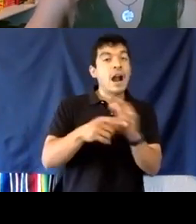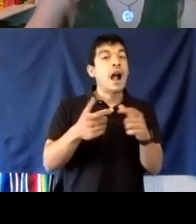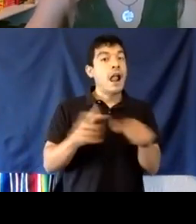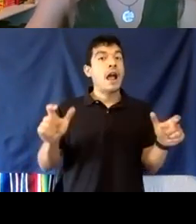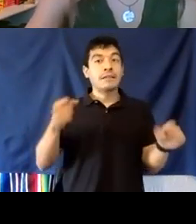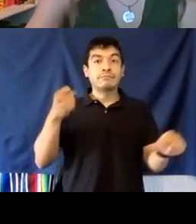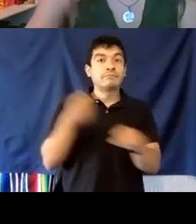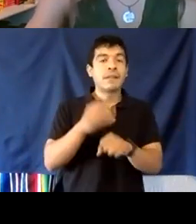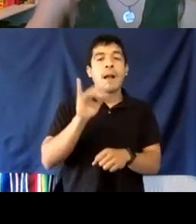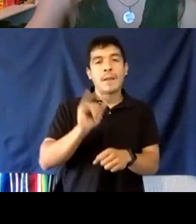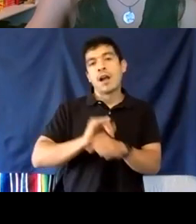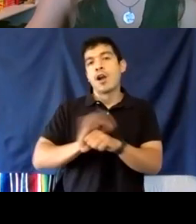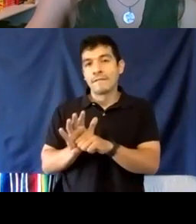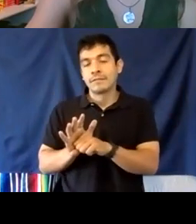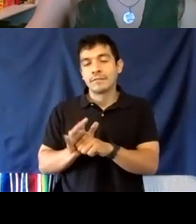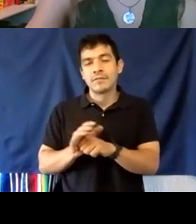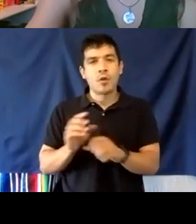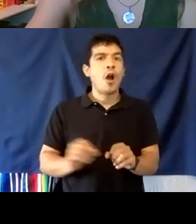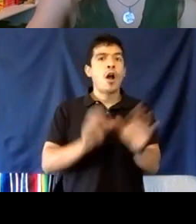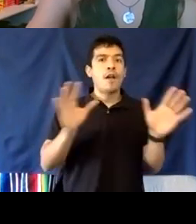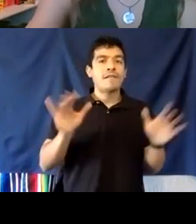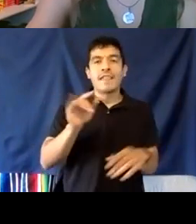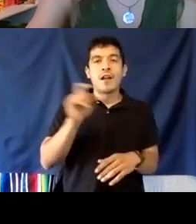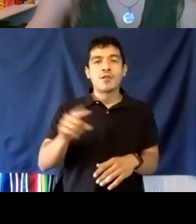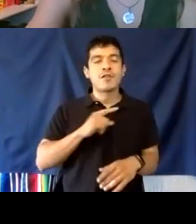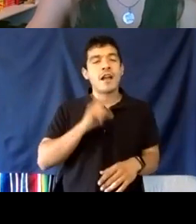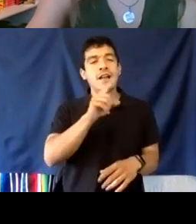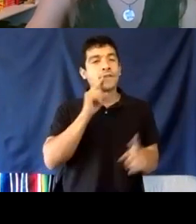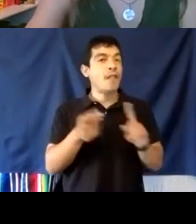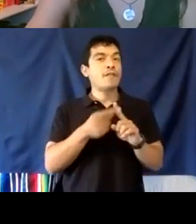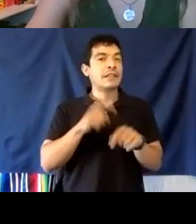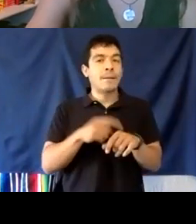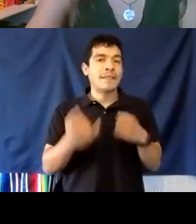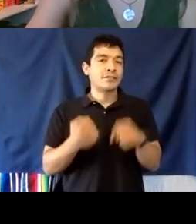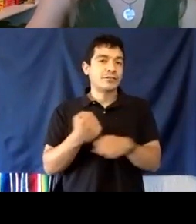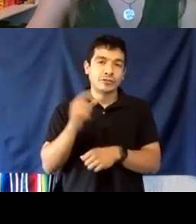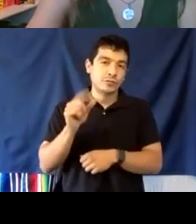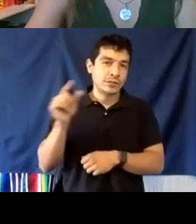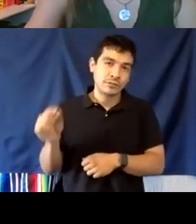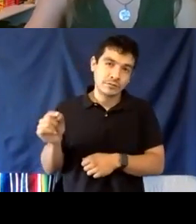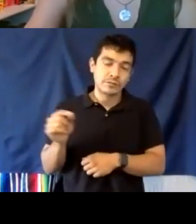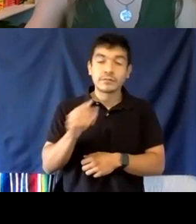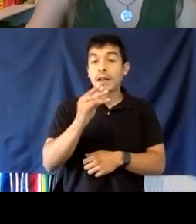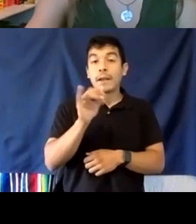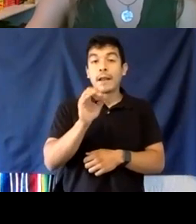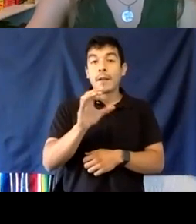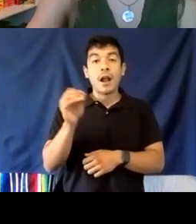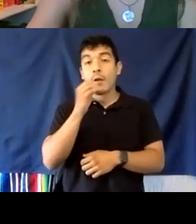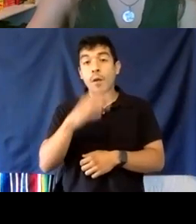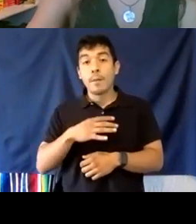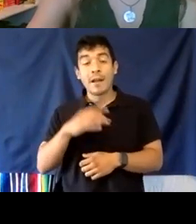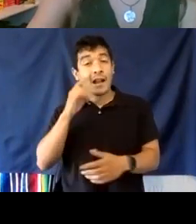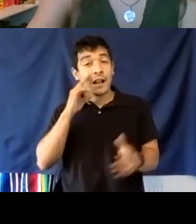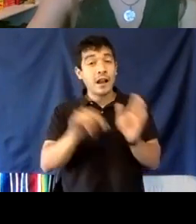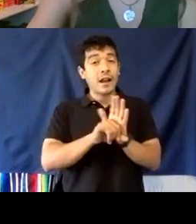by the pandemic. So that was obviously a question that we asked for the first time this year. BIPOC and women identifying